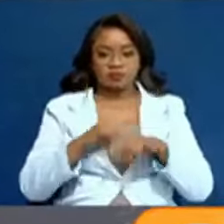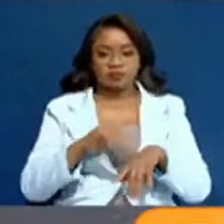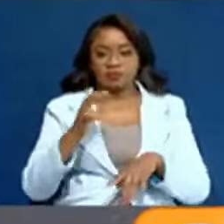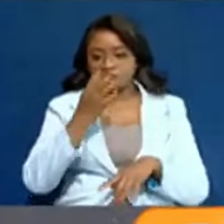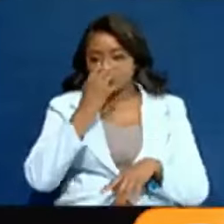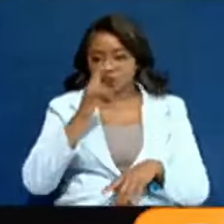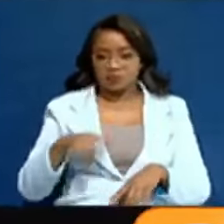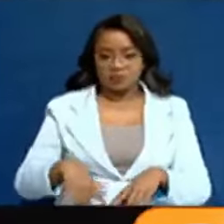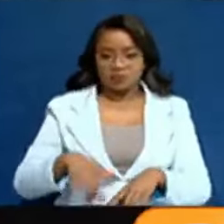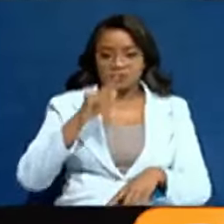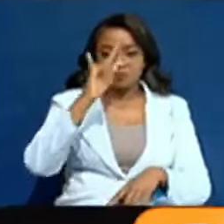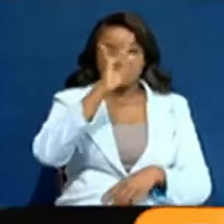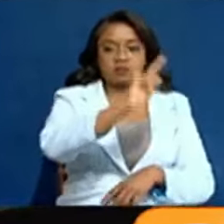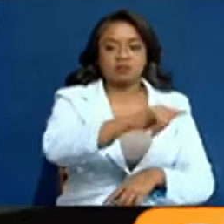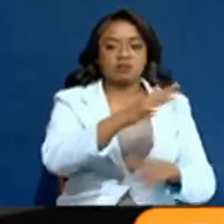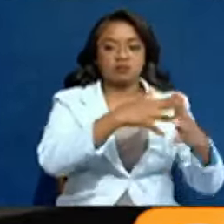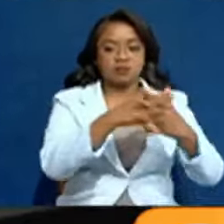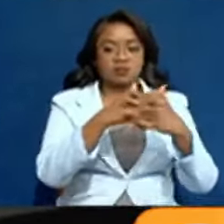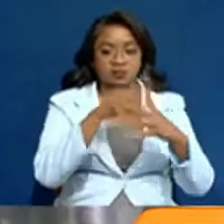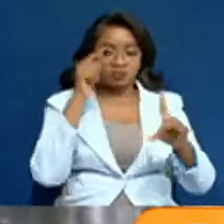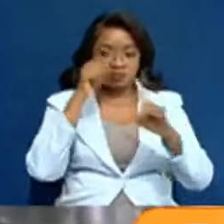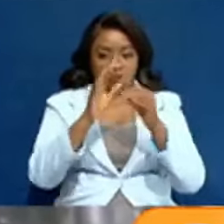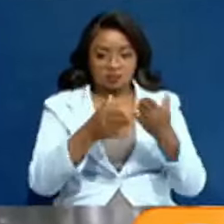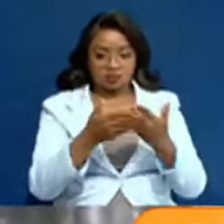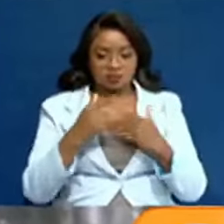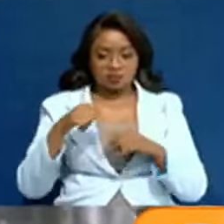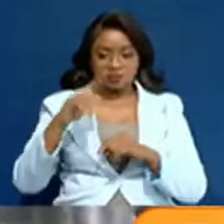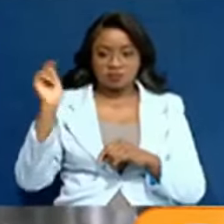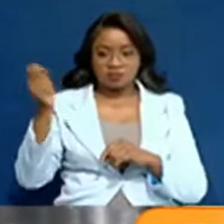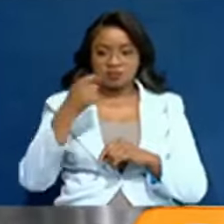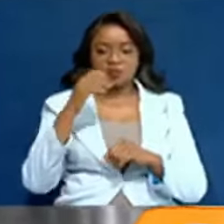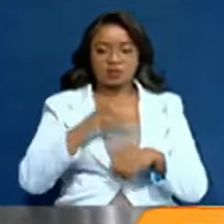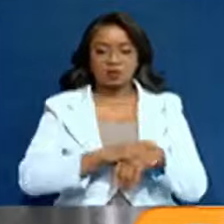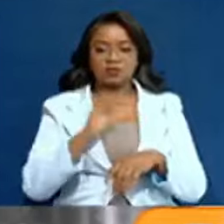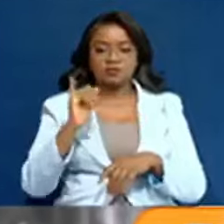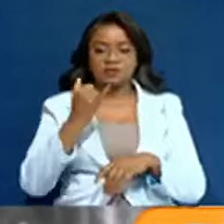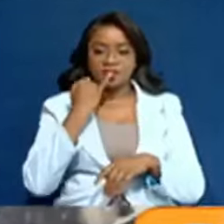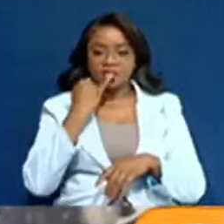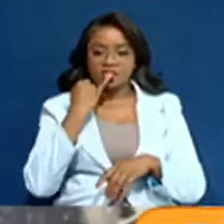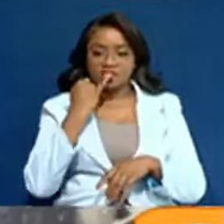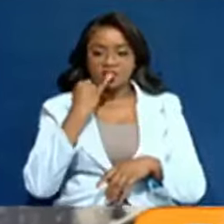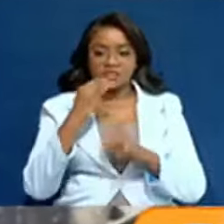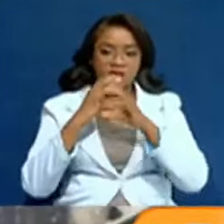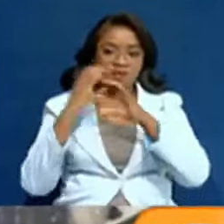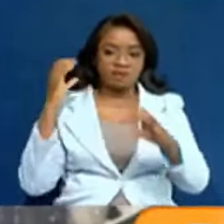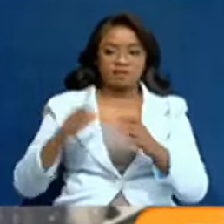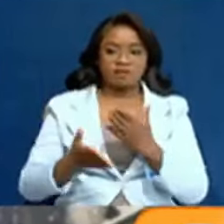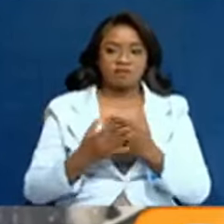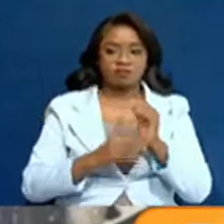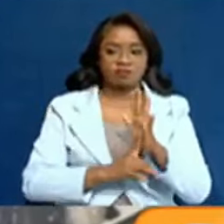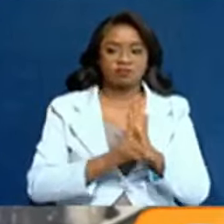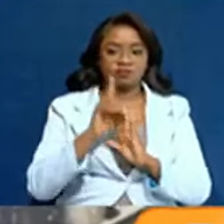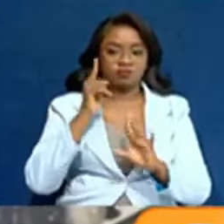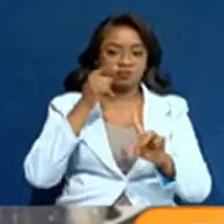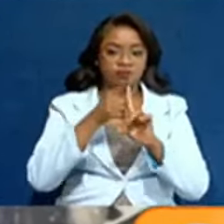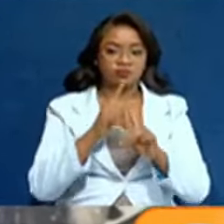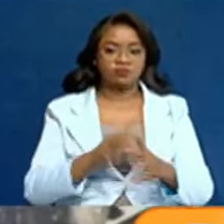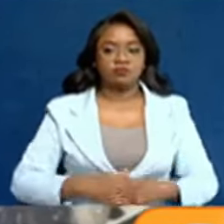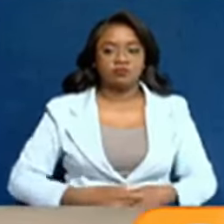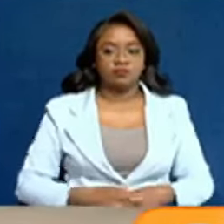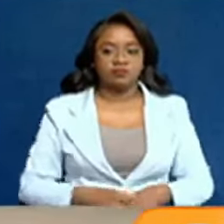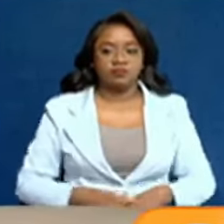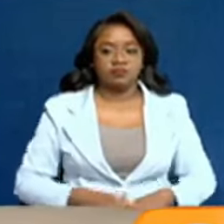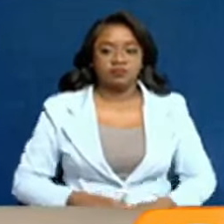the U.S., aimed at boosting Kenya's e-mobility sector and supporting the country's broader development goals. Why